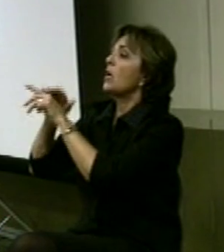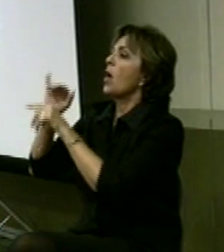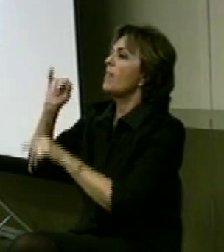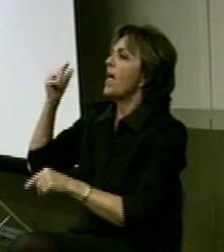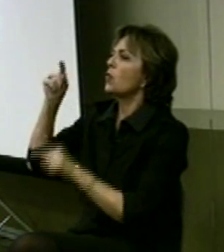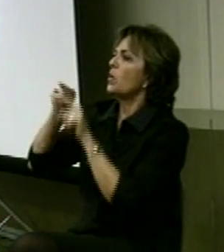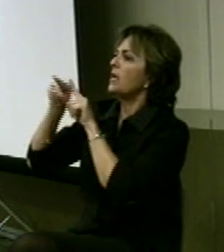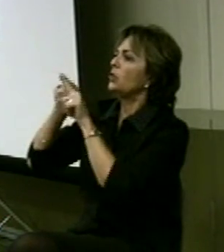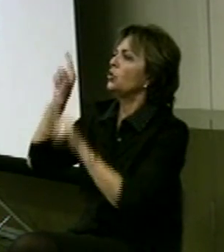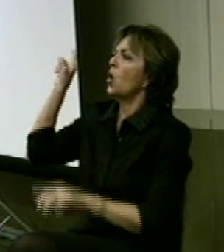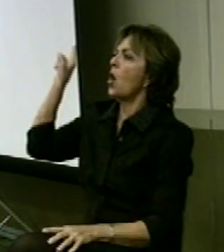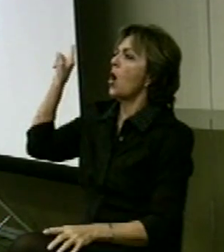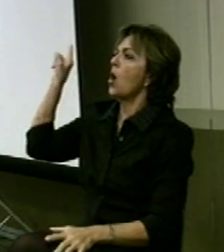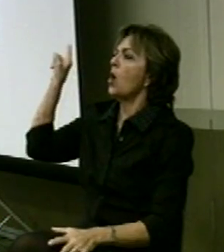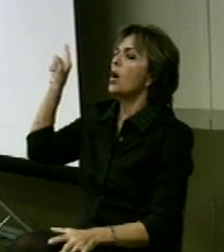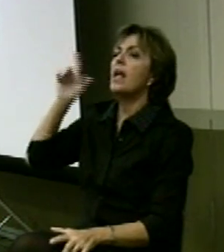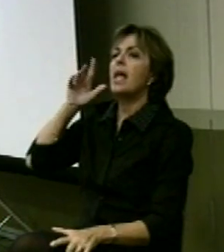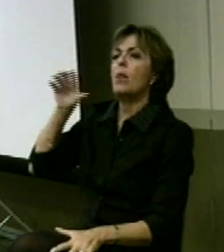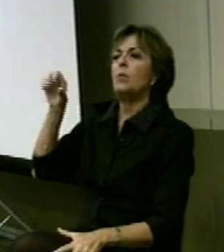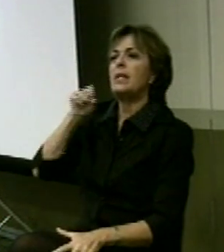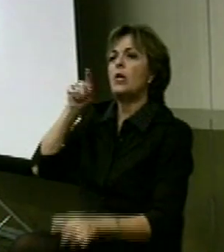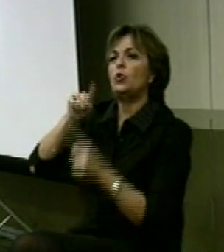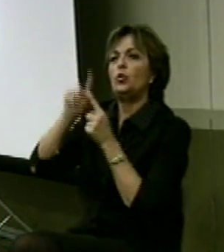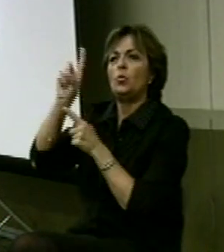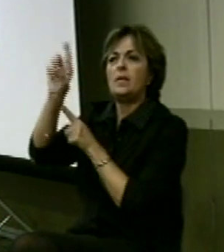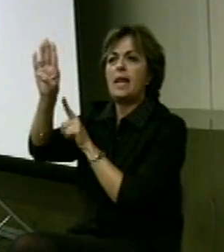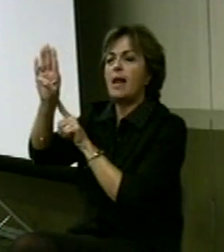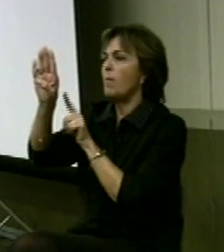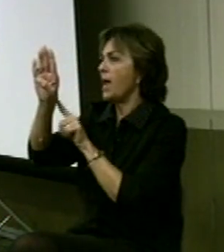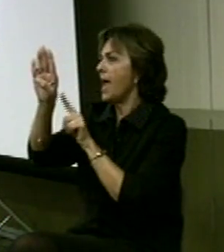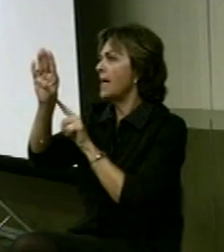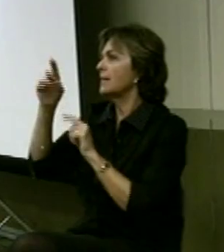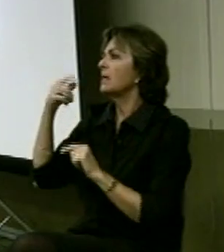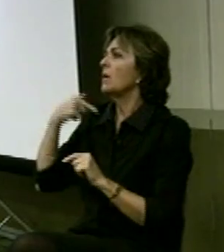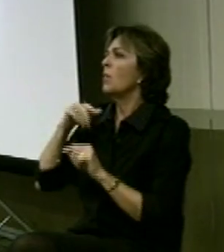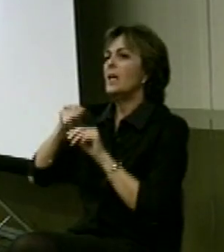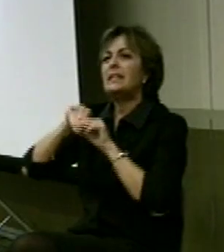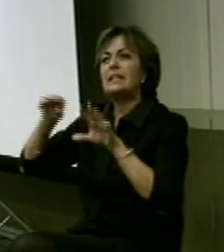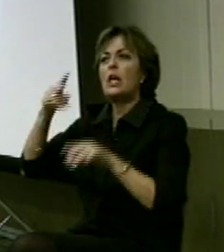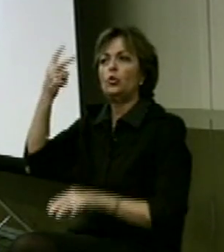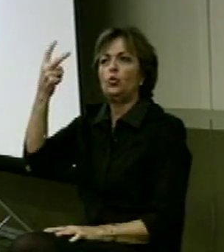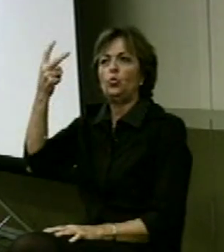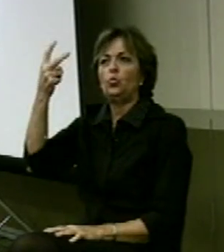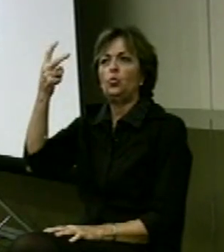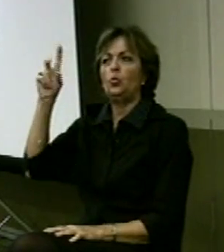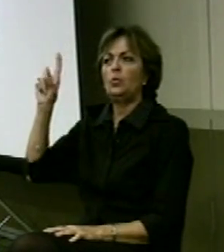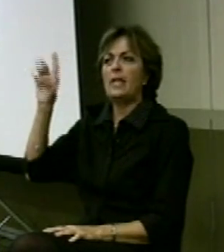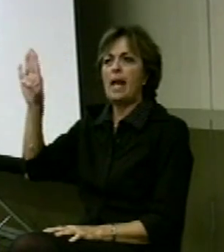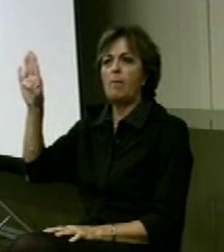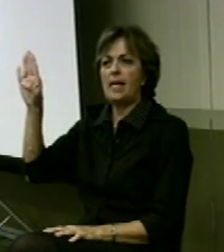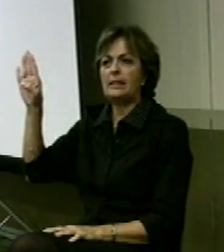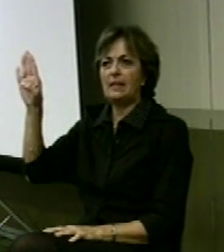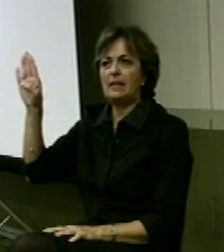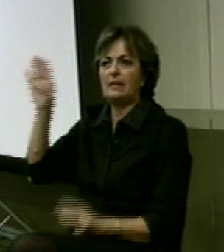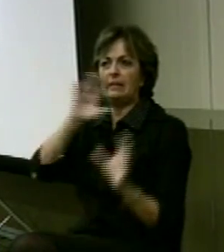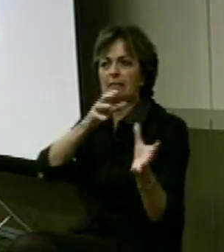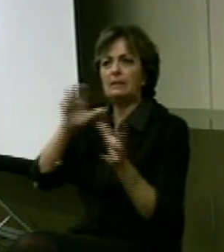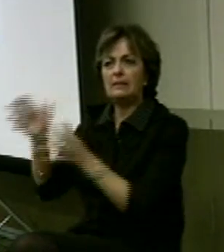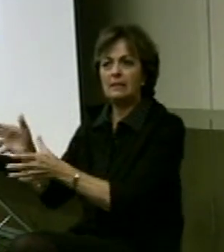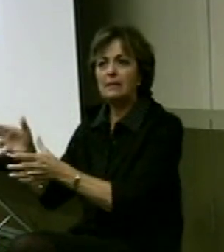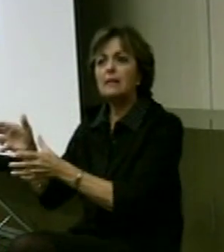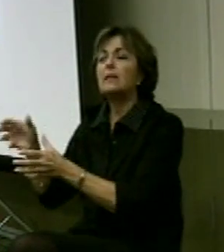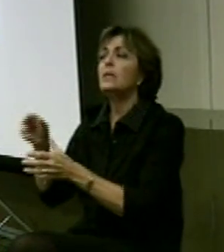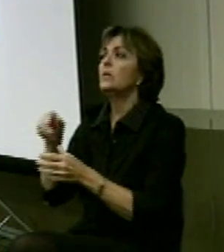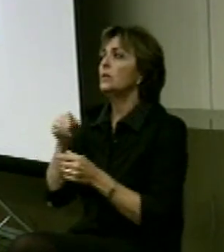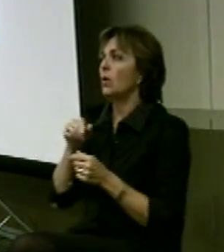star, Raven has it set up that it will take you to the database. And we sent you all 2 databases.